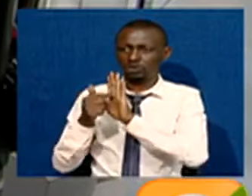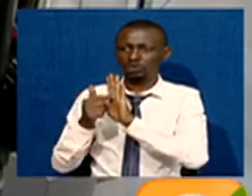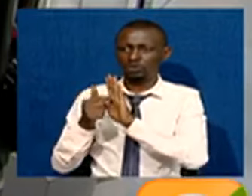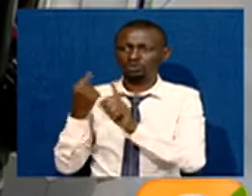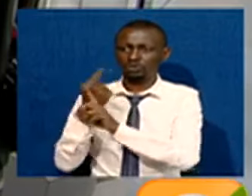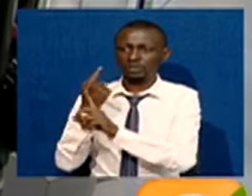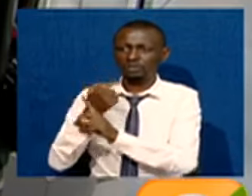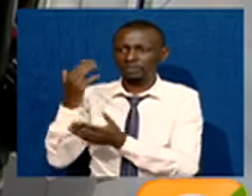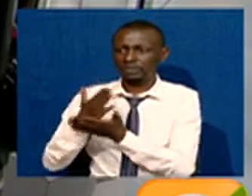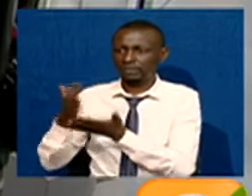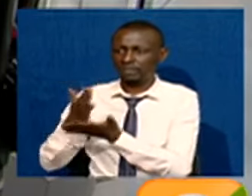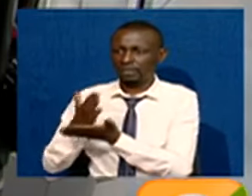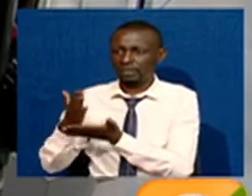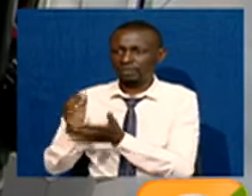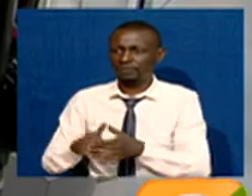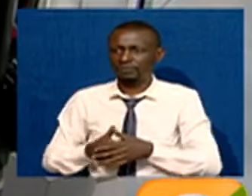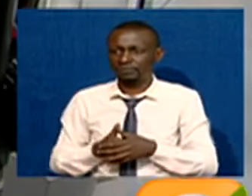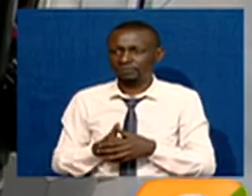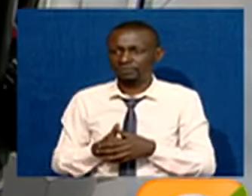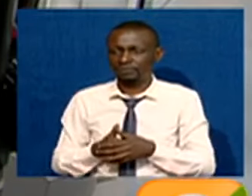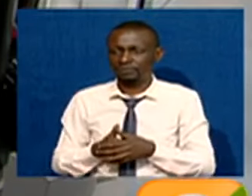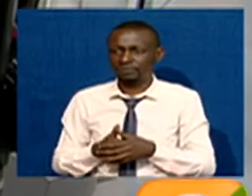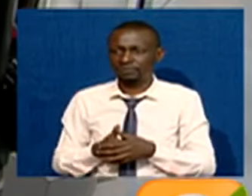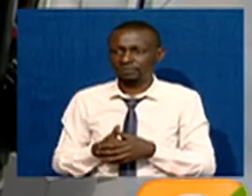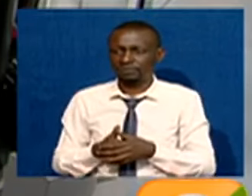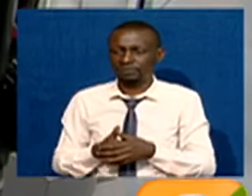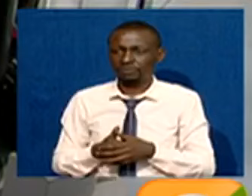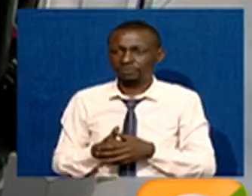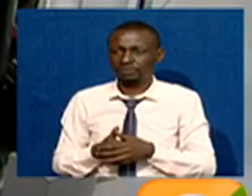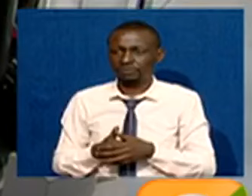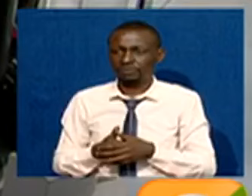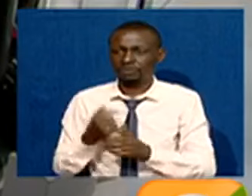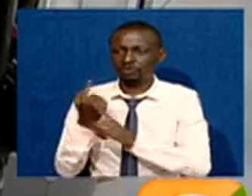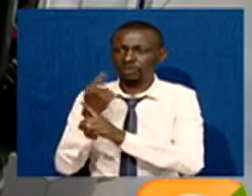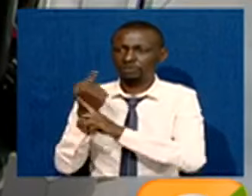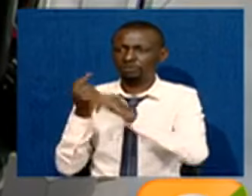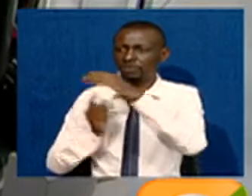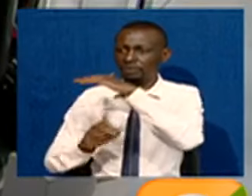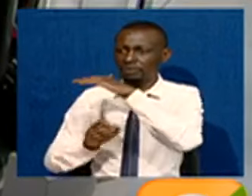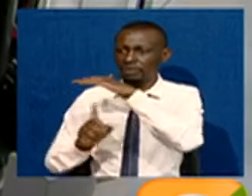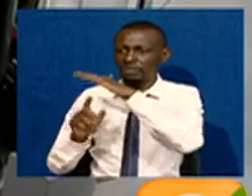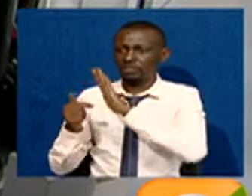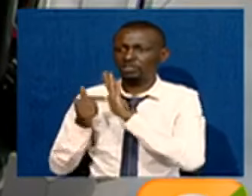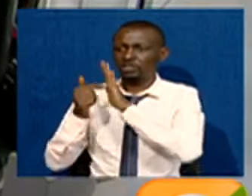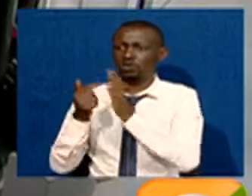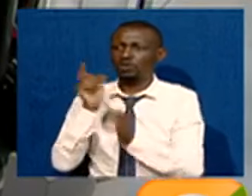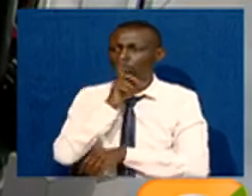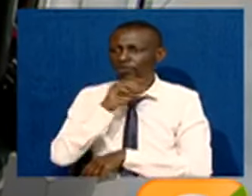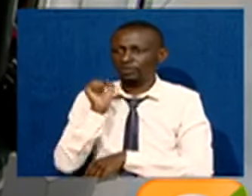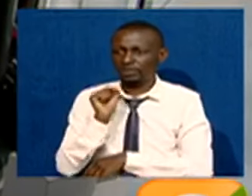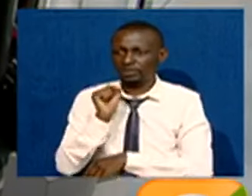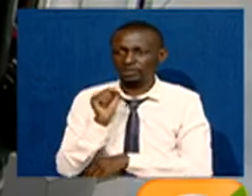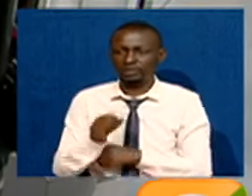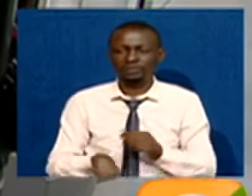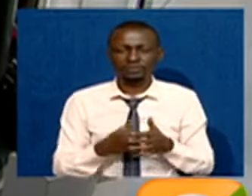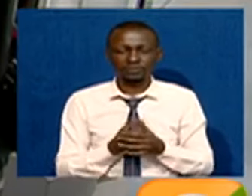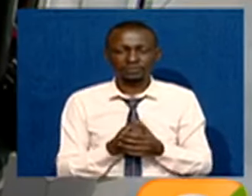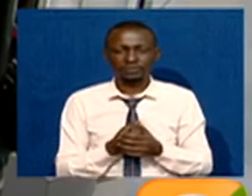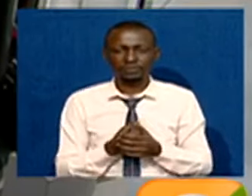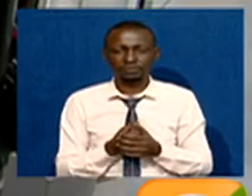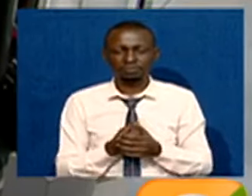by sector within and departments within that ministry, then it paints the picture. Yeah, first of all, I think